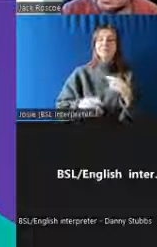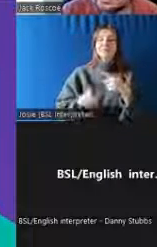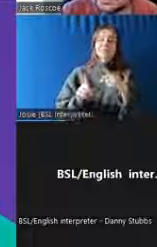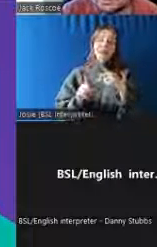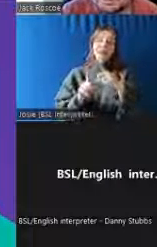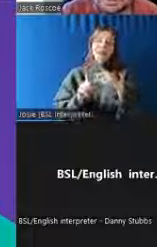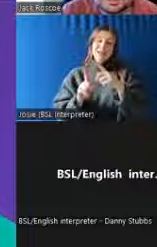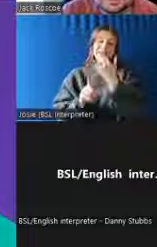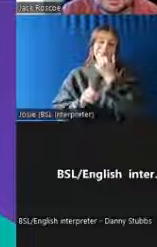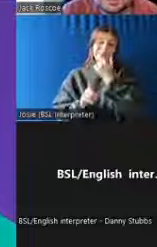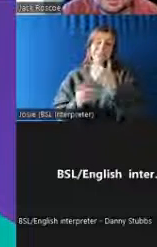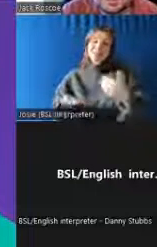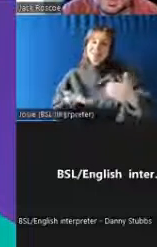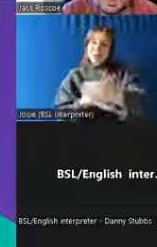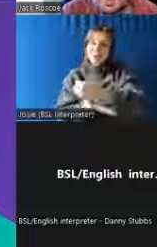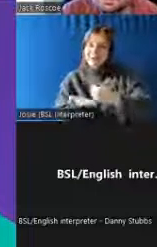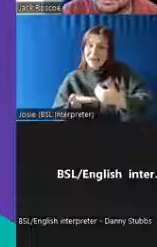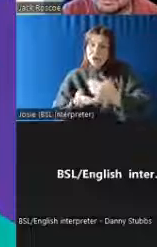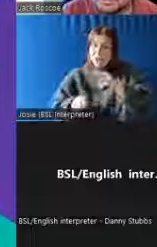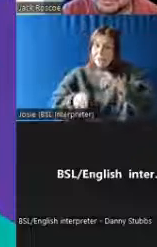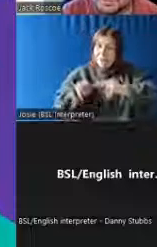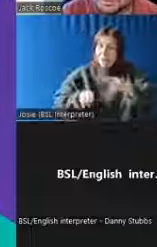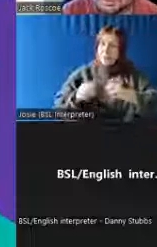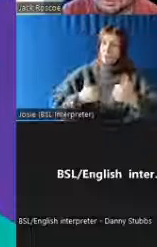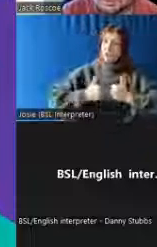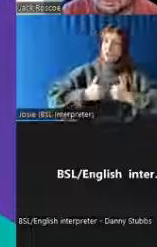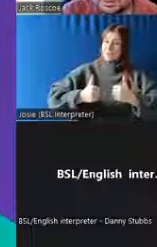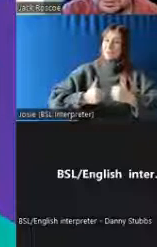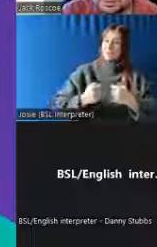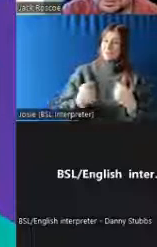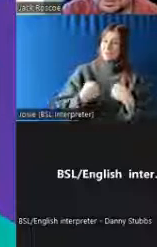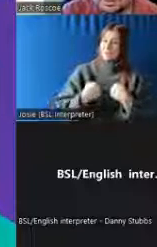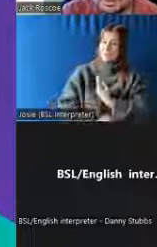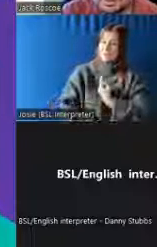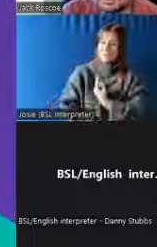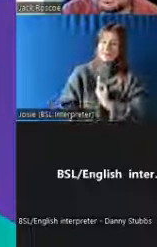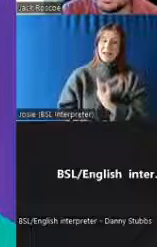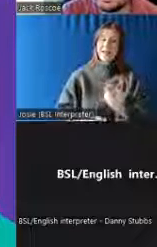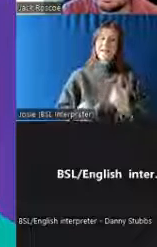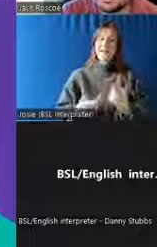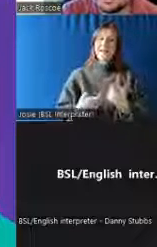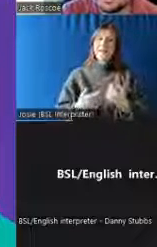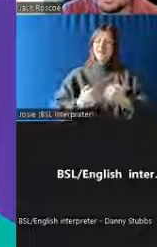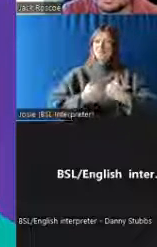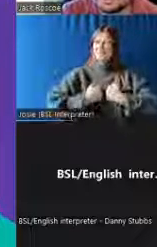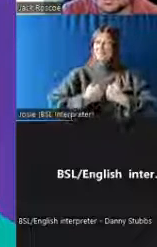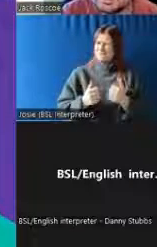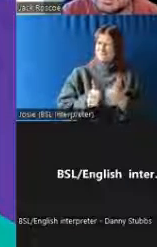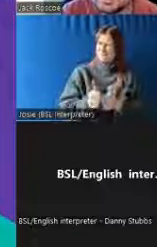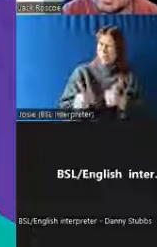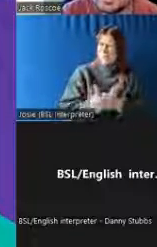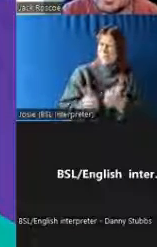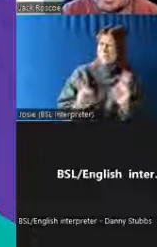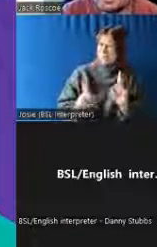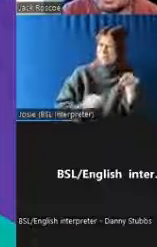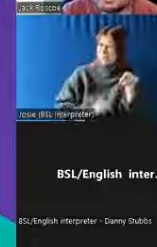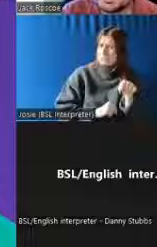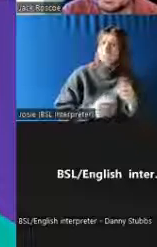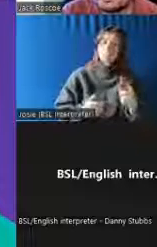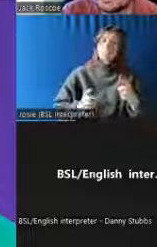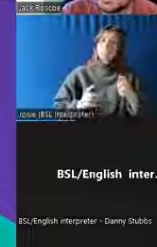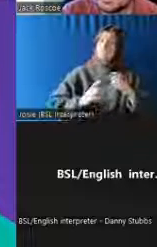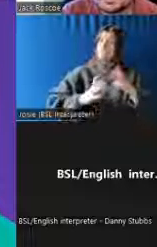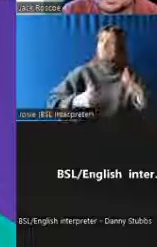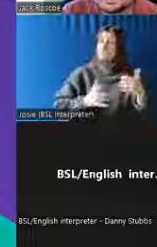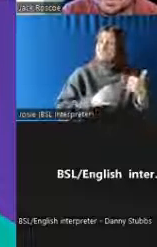at the Digital Culture Network. Just to expand a little bit on who we are, we're a free support service available